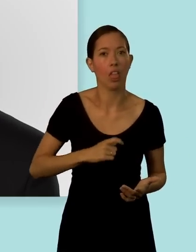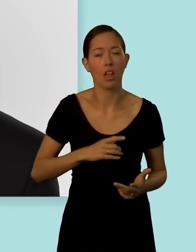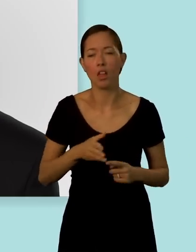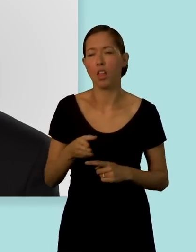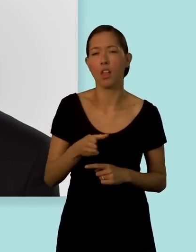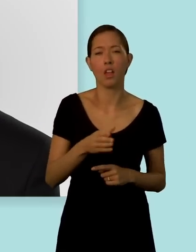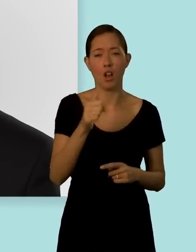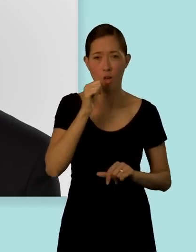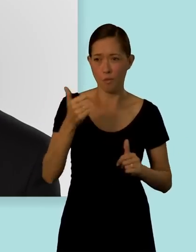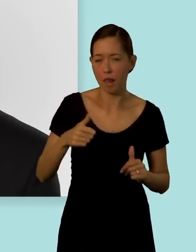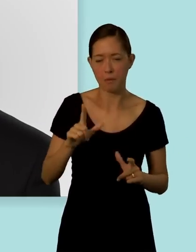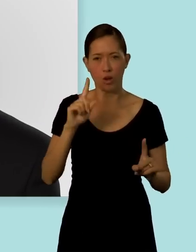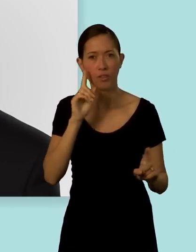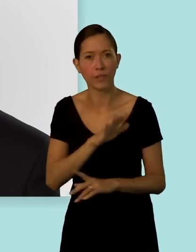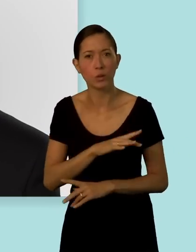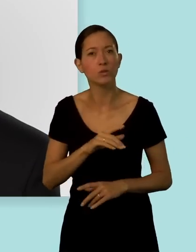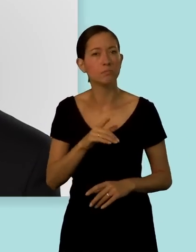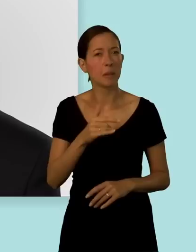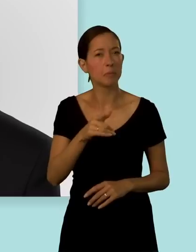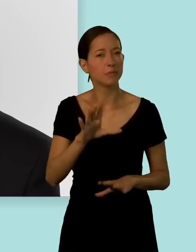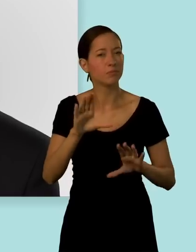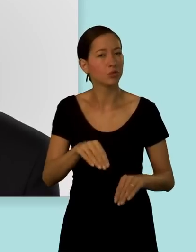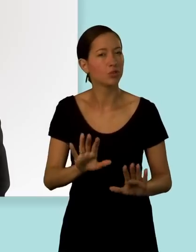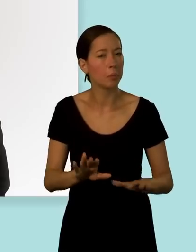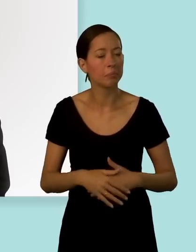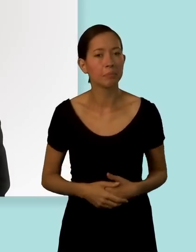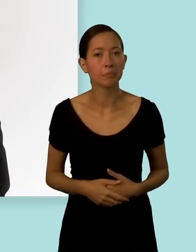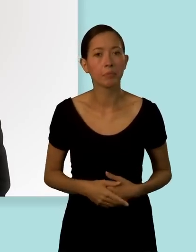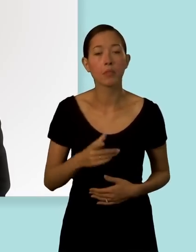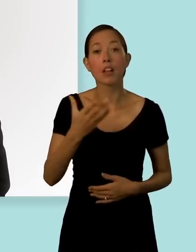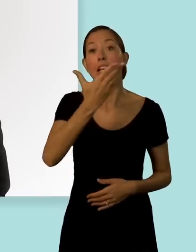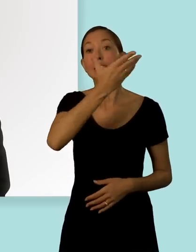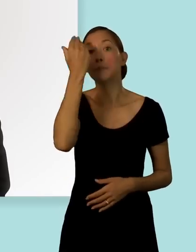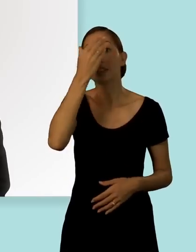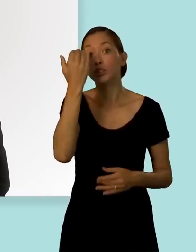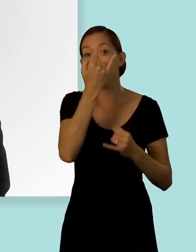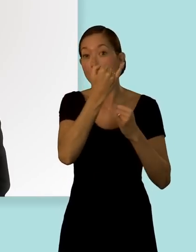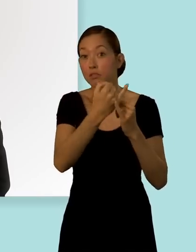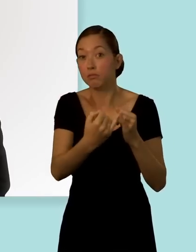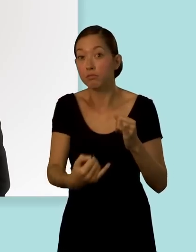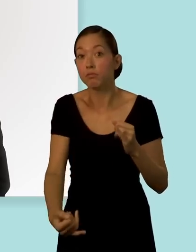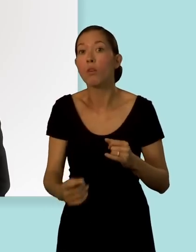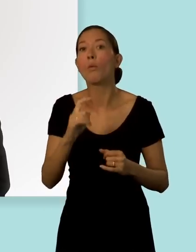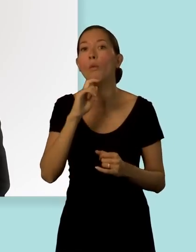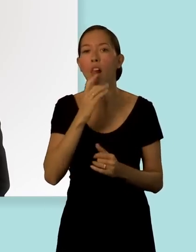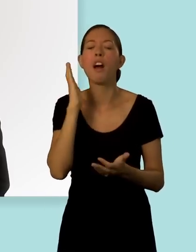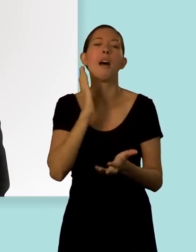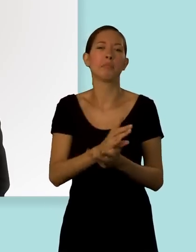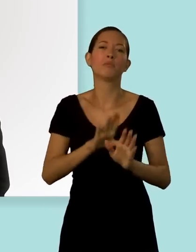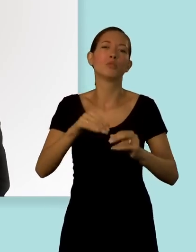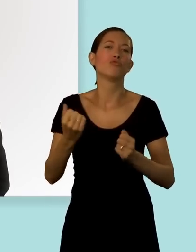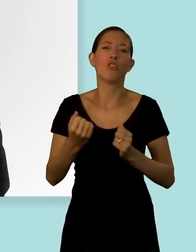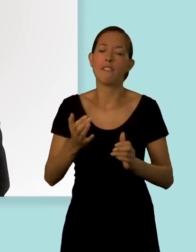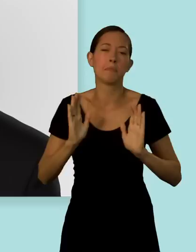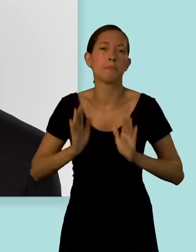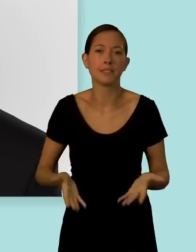less confident or become confused, even on familiar routes. As dementia progresses, there will be a time when stopping driving becomes